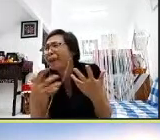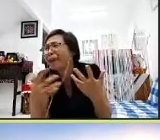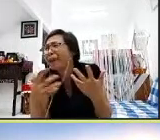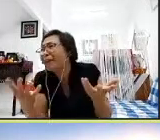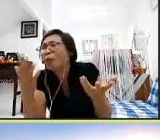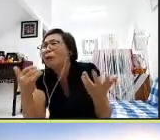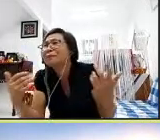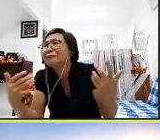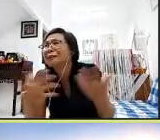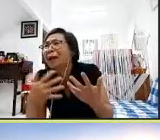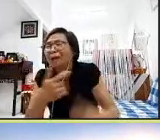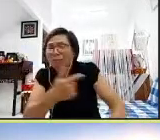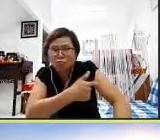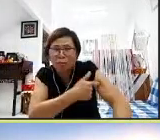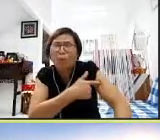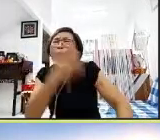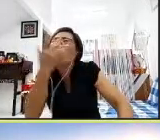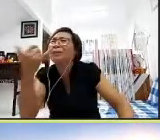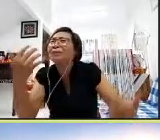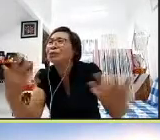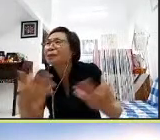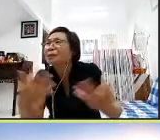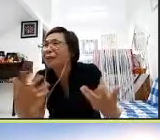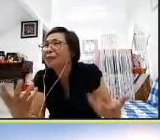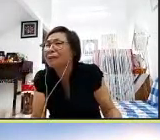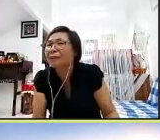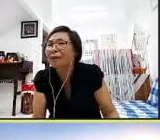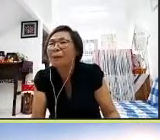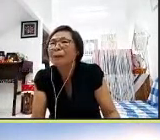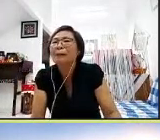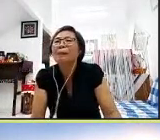about these vaccines?